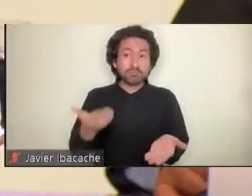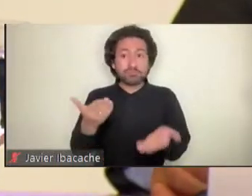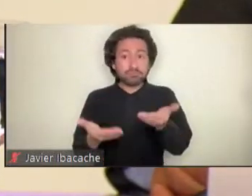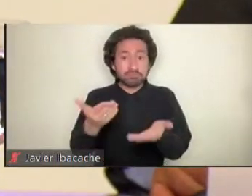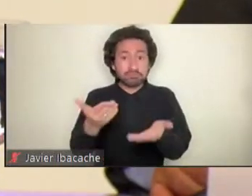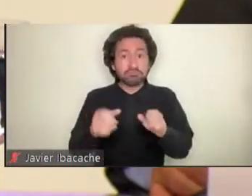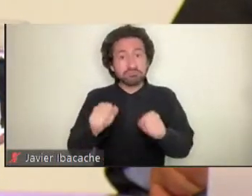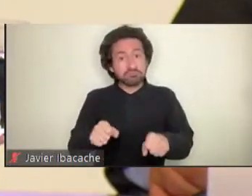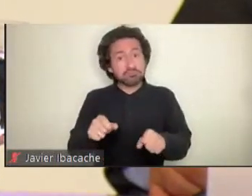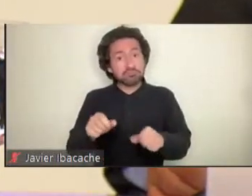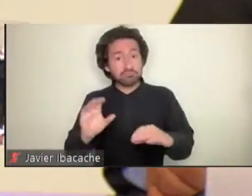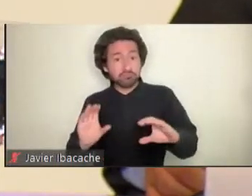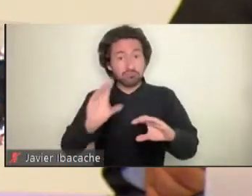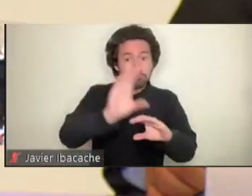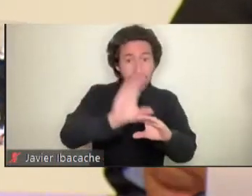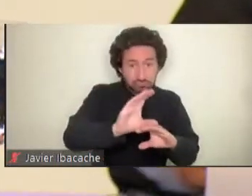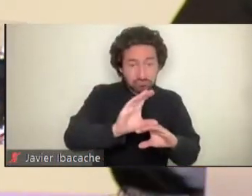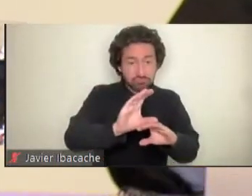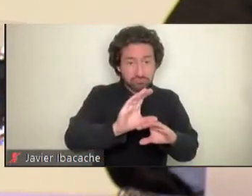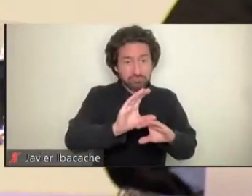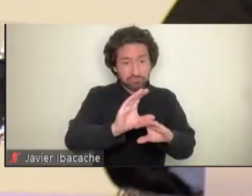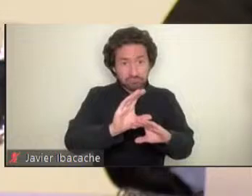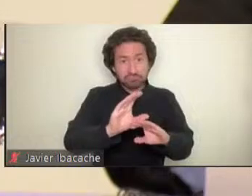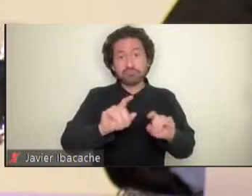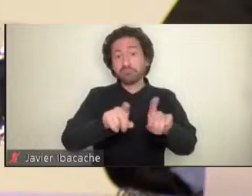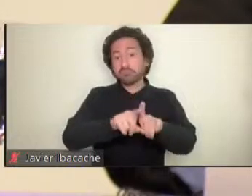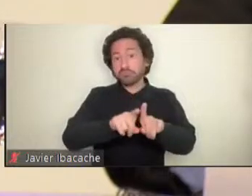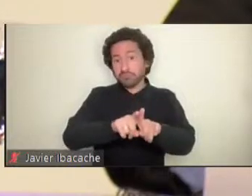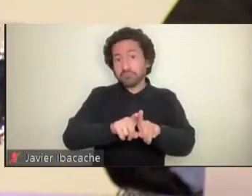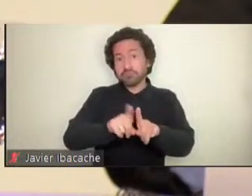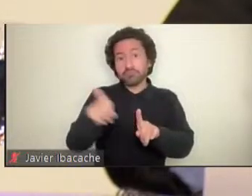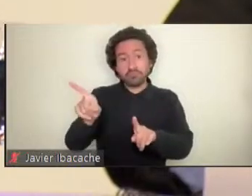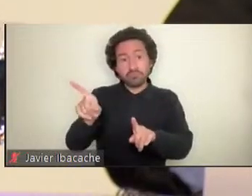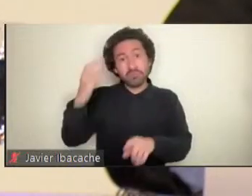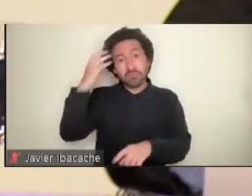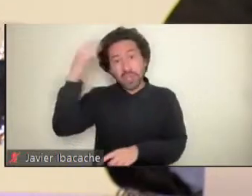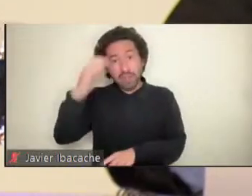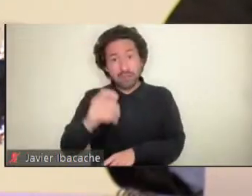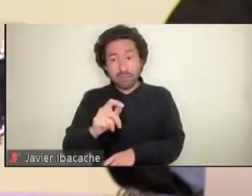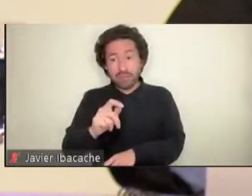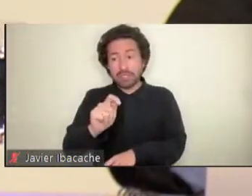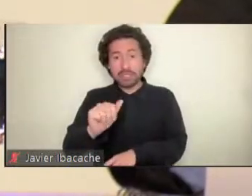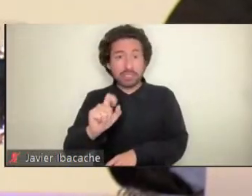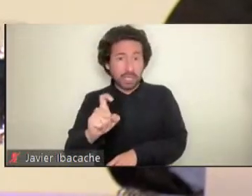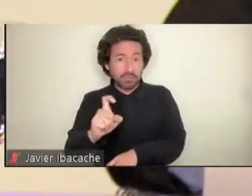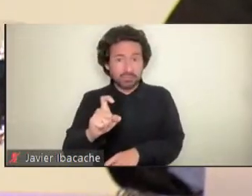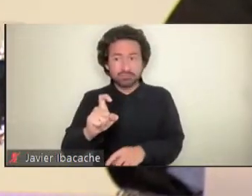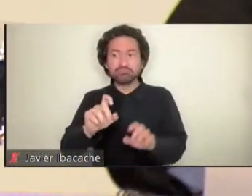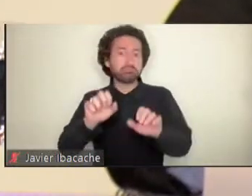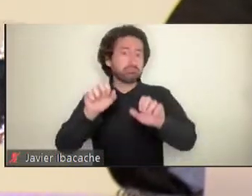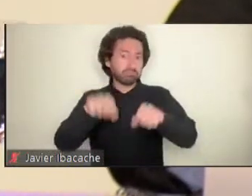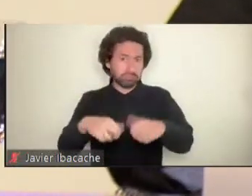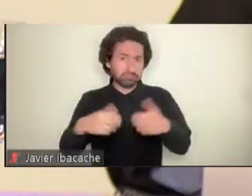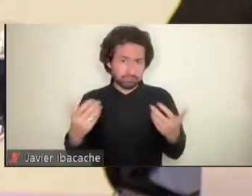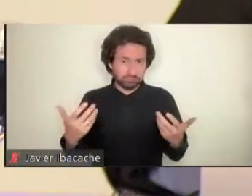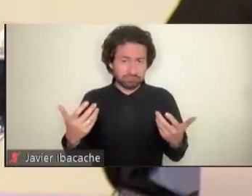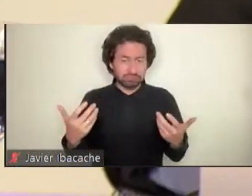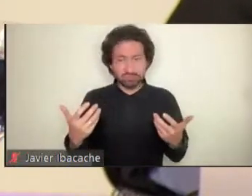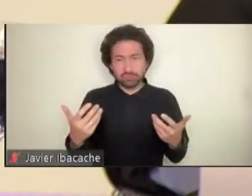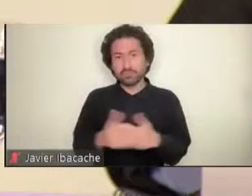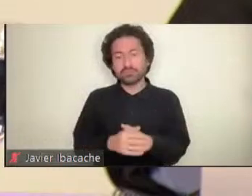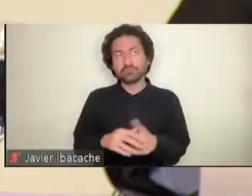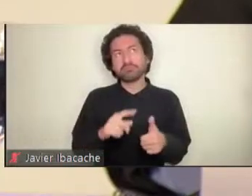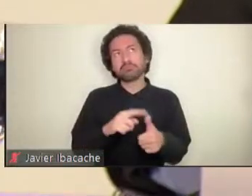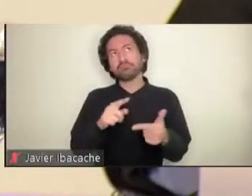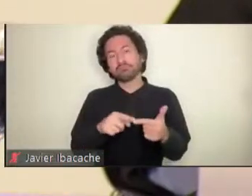we can give a certain kind of subsidy, like tax incentives that already exist in several countries